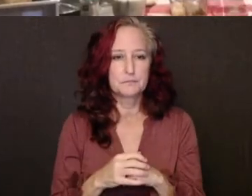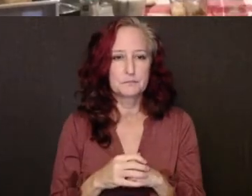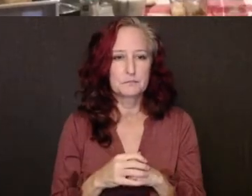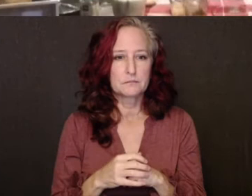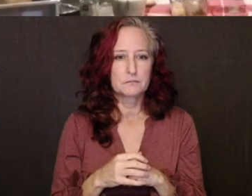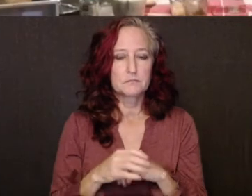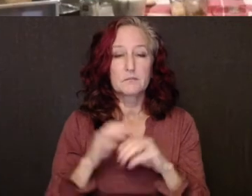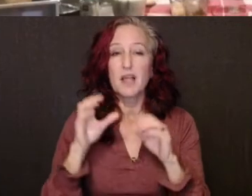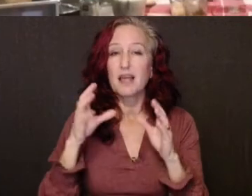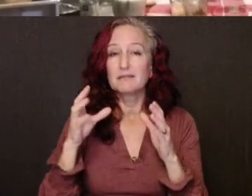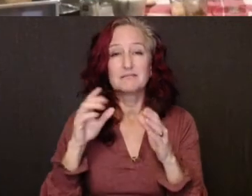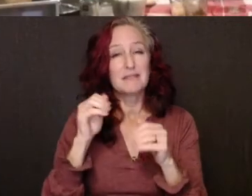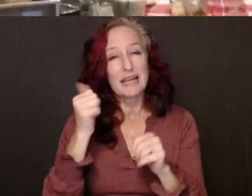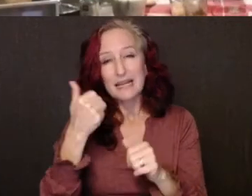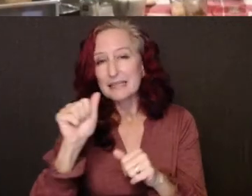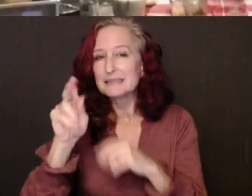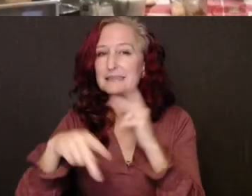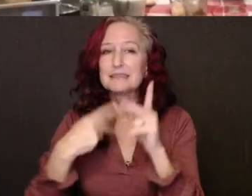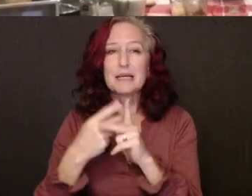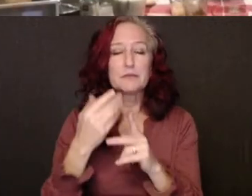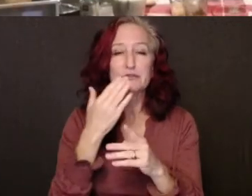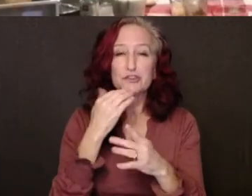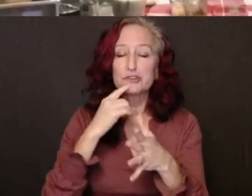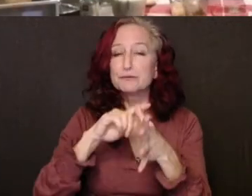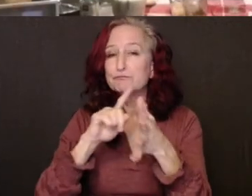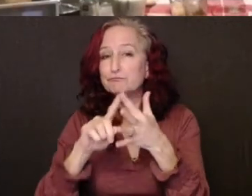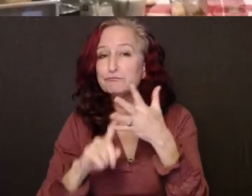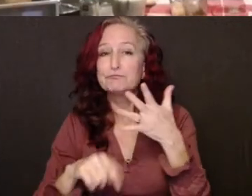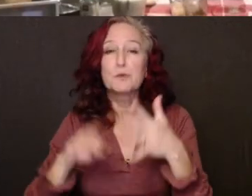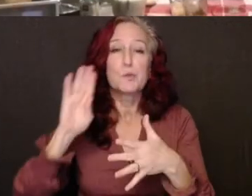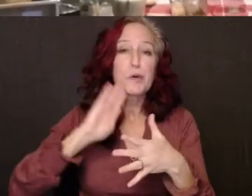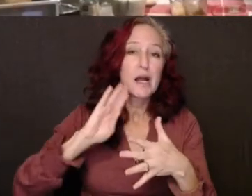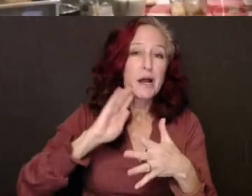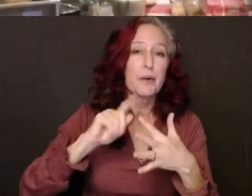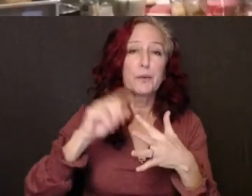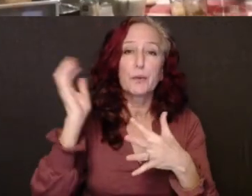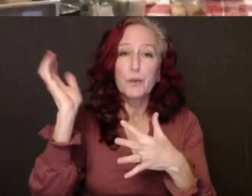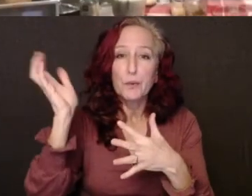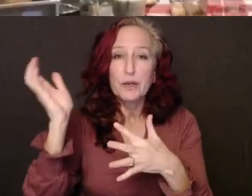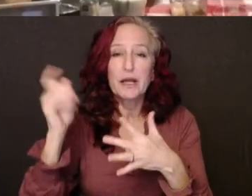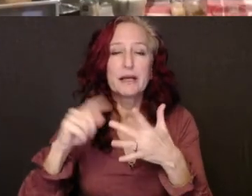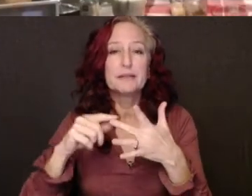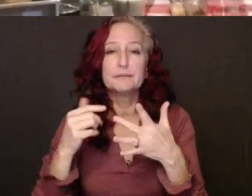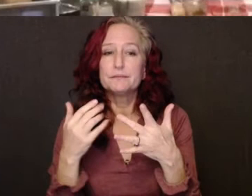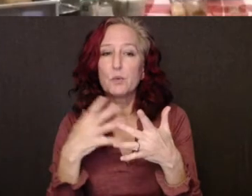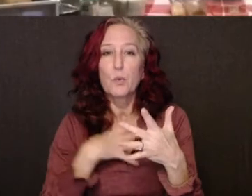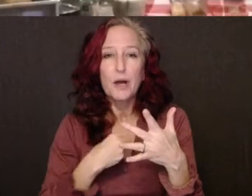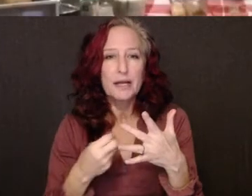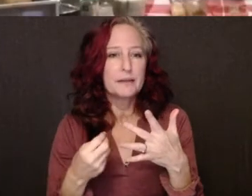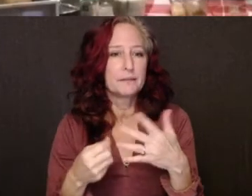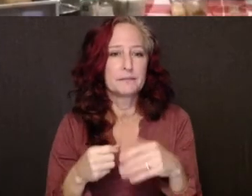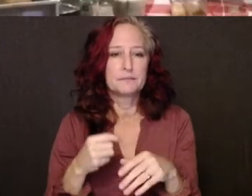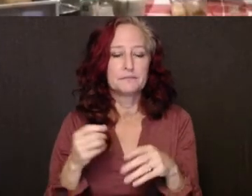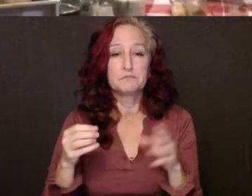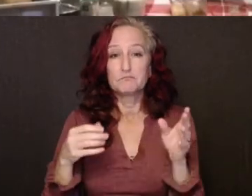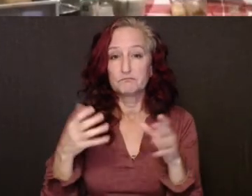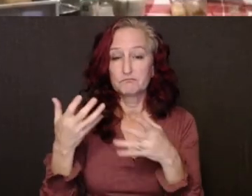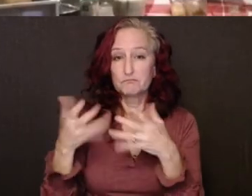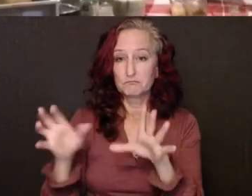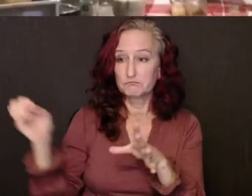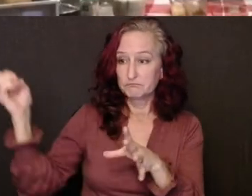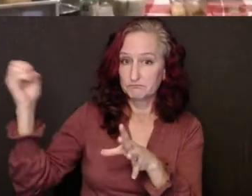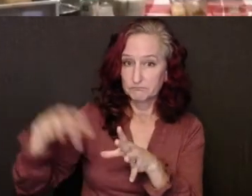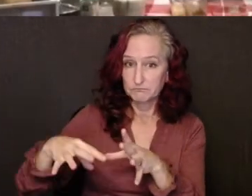And then kind of mix it up. And honestly, like this would be pretty much done. Because then once it